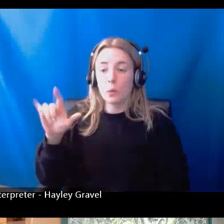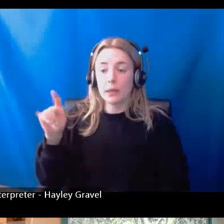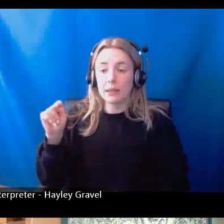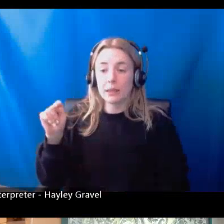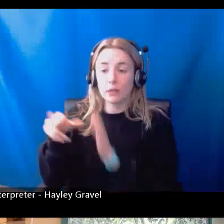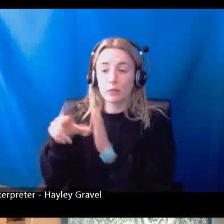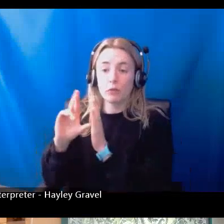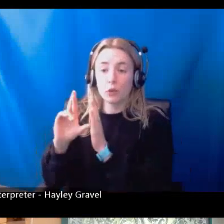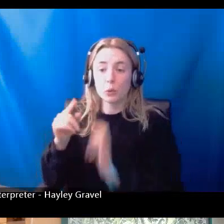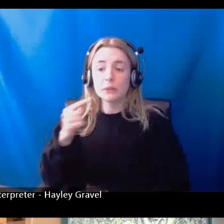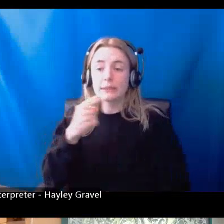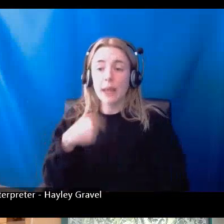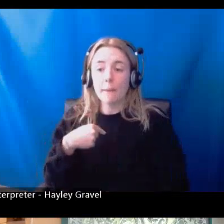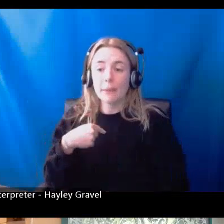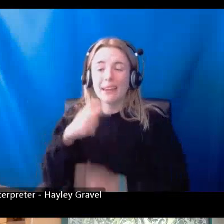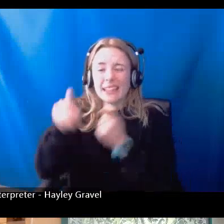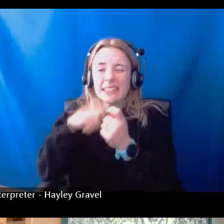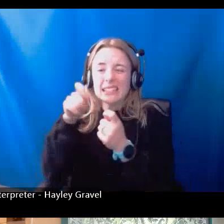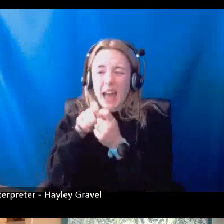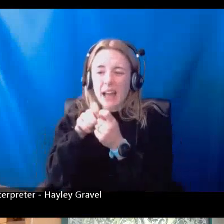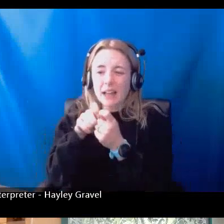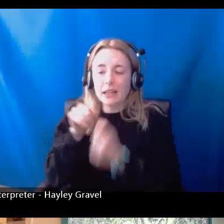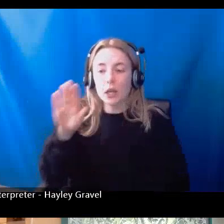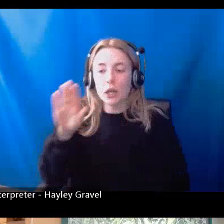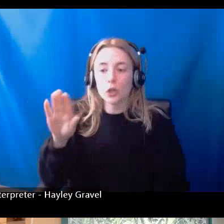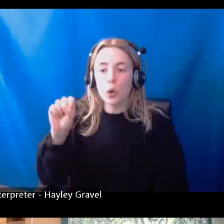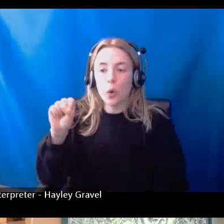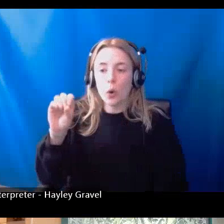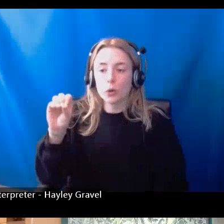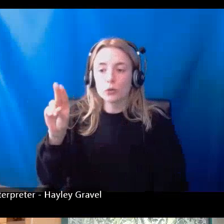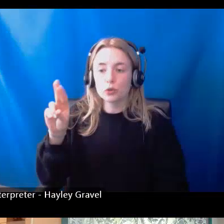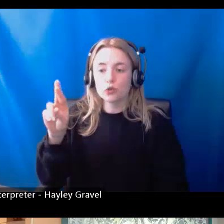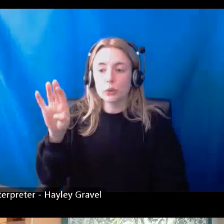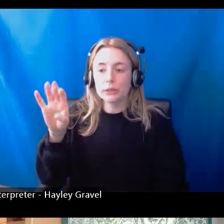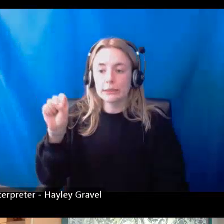me exactly what your sources are. It's not an annotated bibliography.